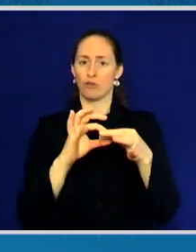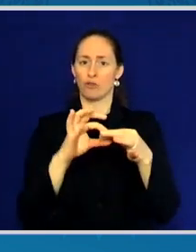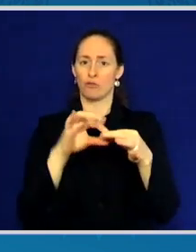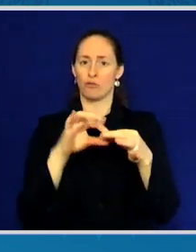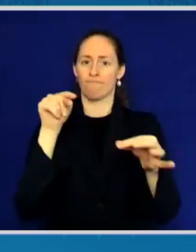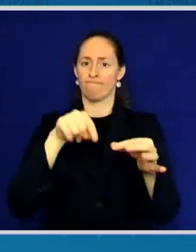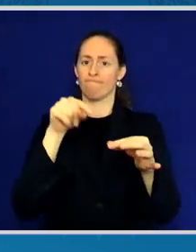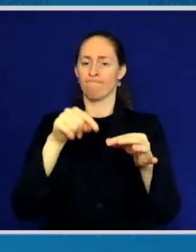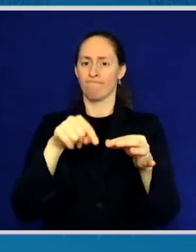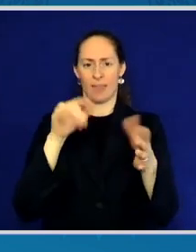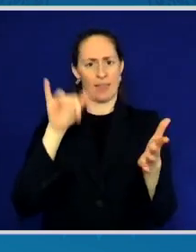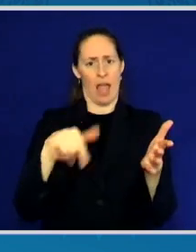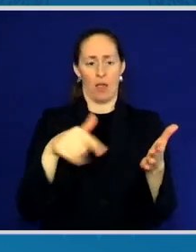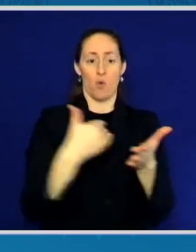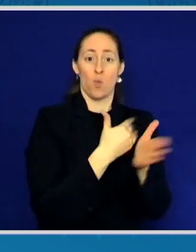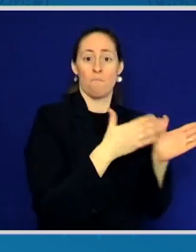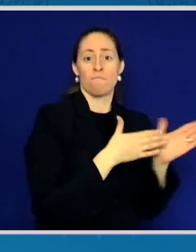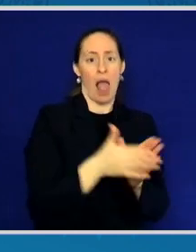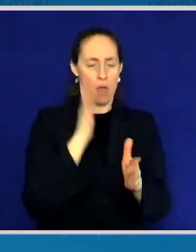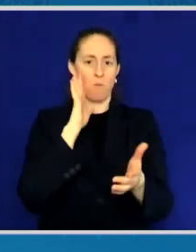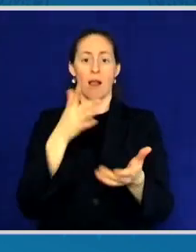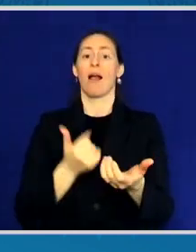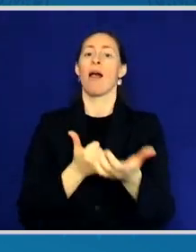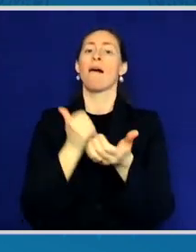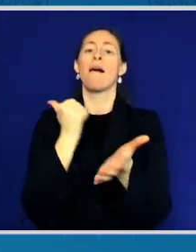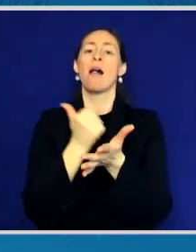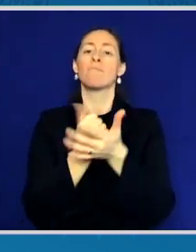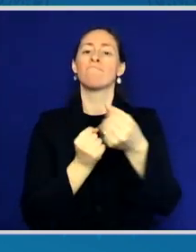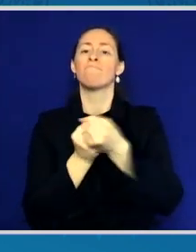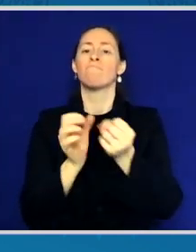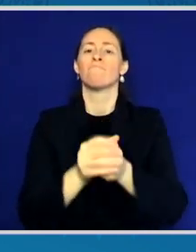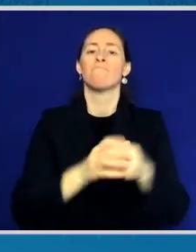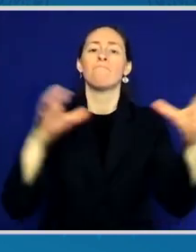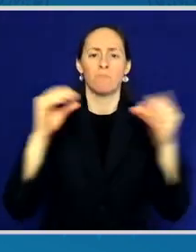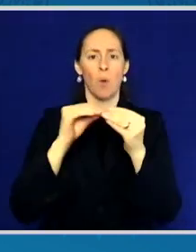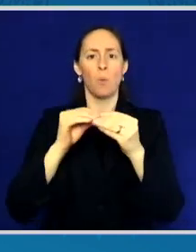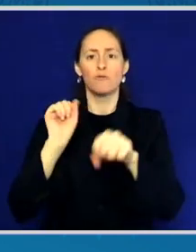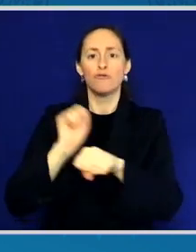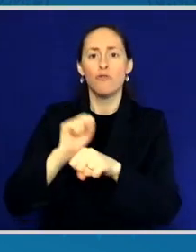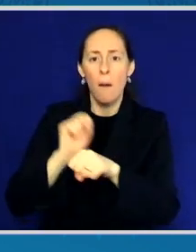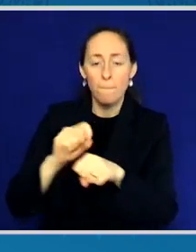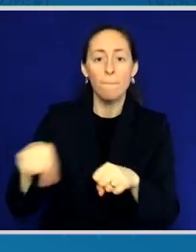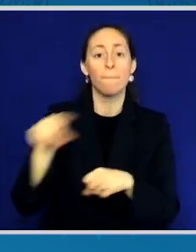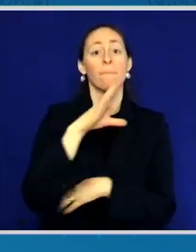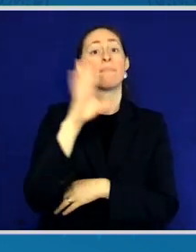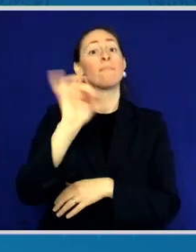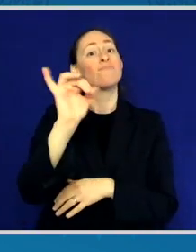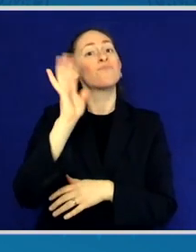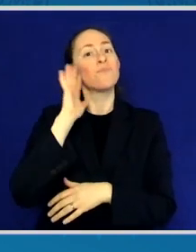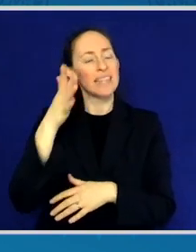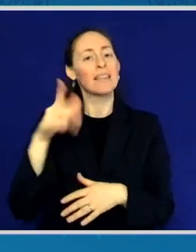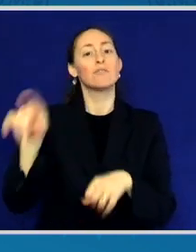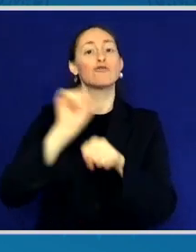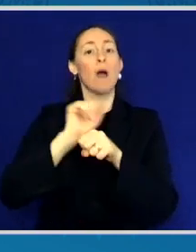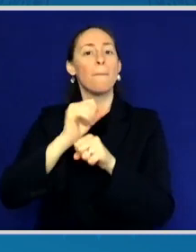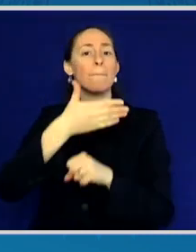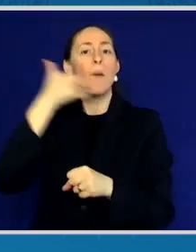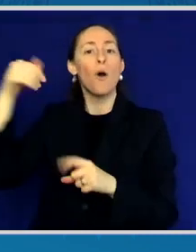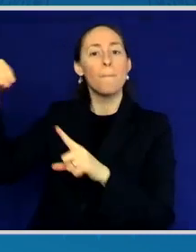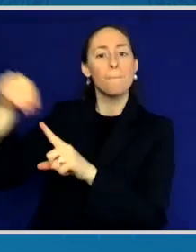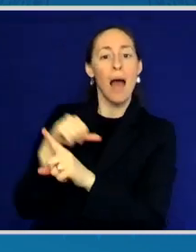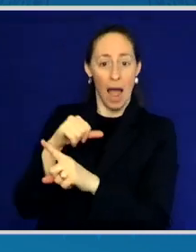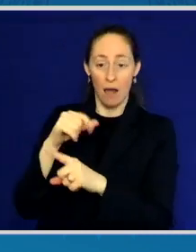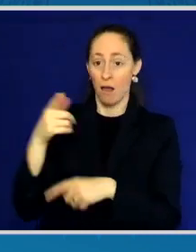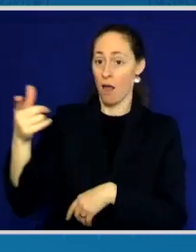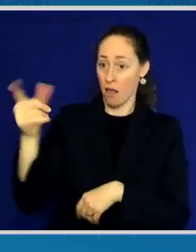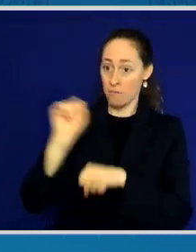20,000 additional jobs, but it's also about connecting to higher paying jobs. Yeah. And by connecting to higher paying jobs, the effect that it'll